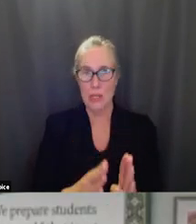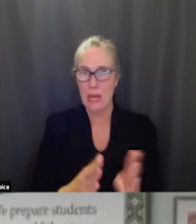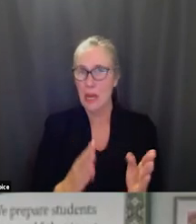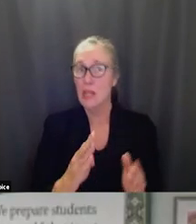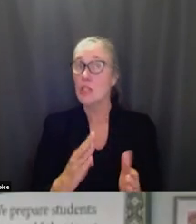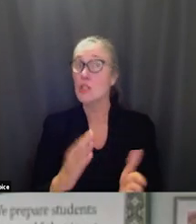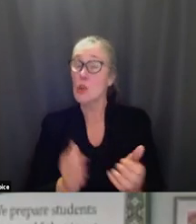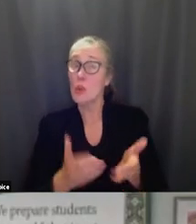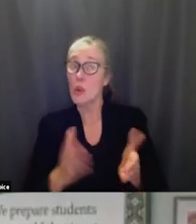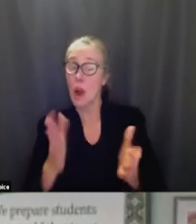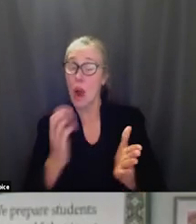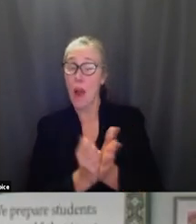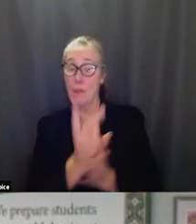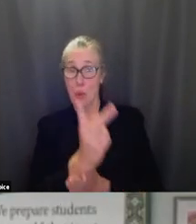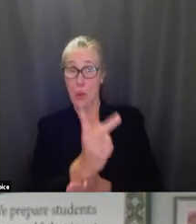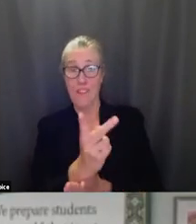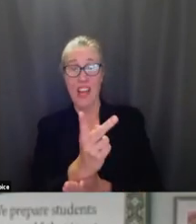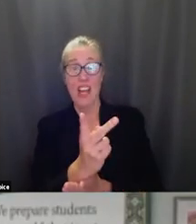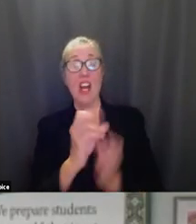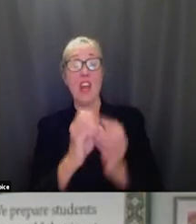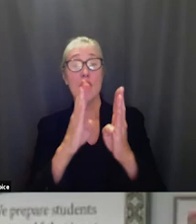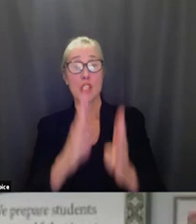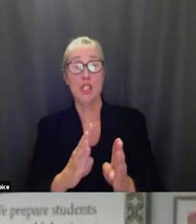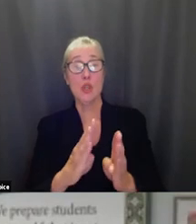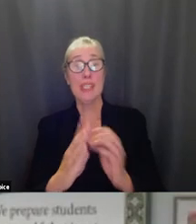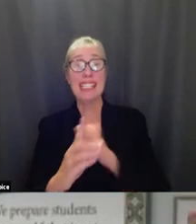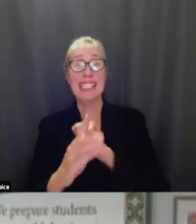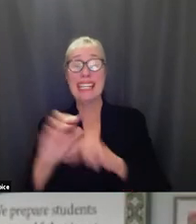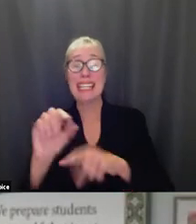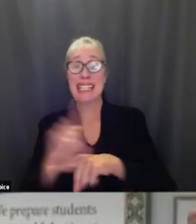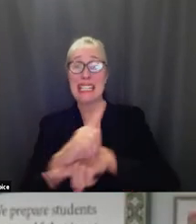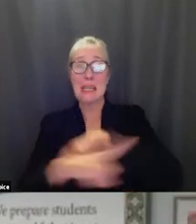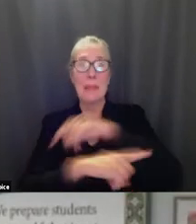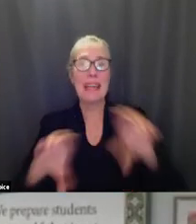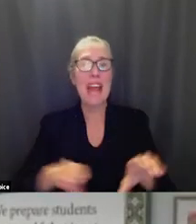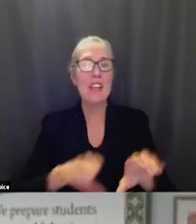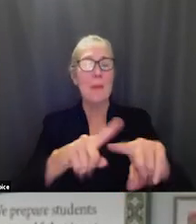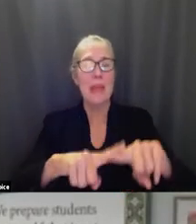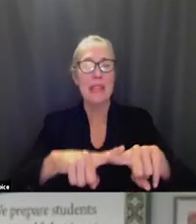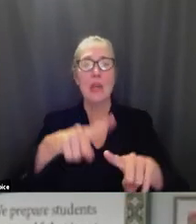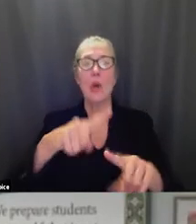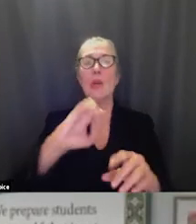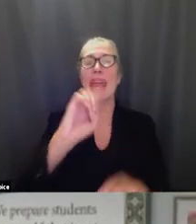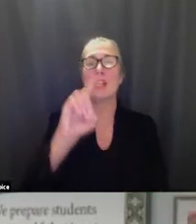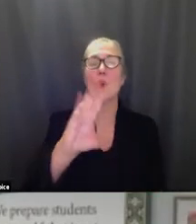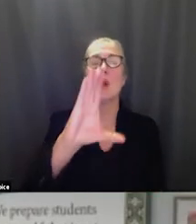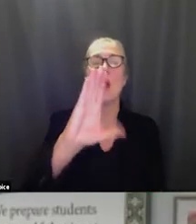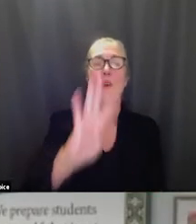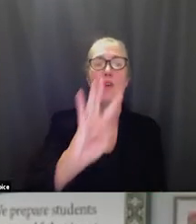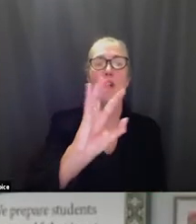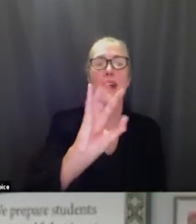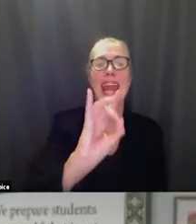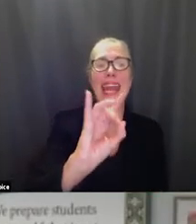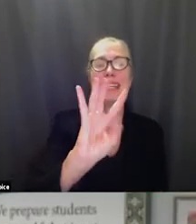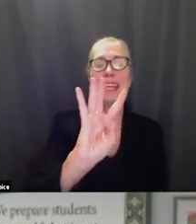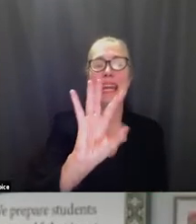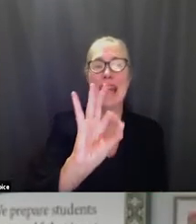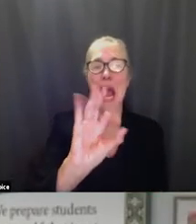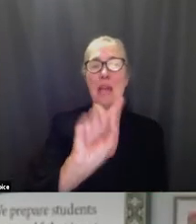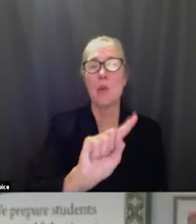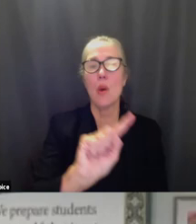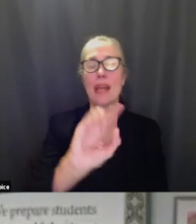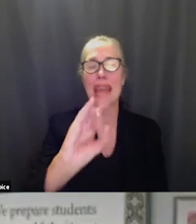approve the student discipline action based on code edcode489 case